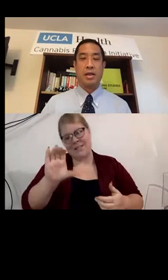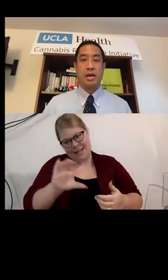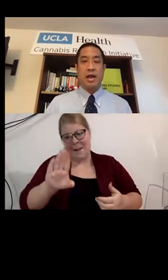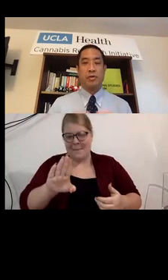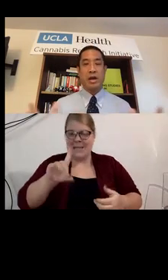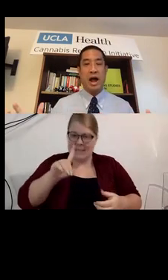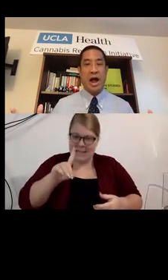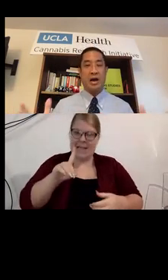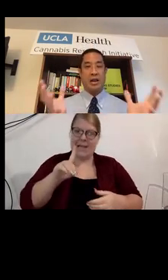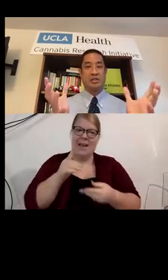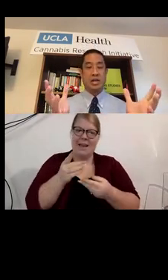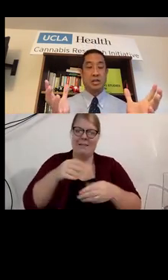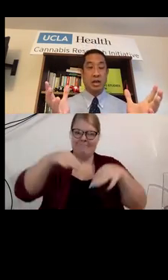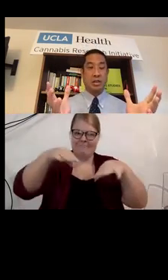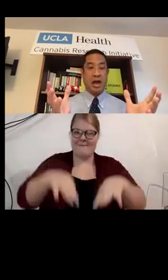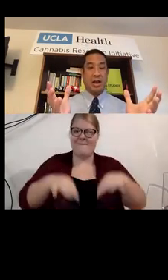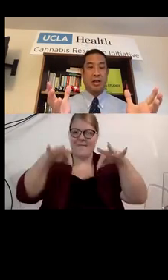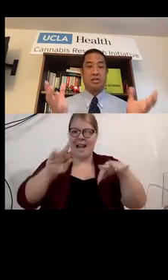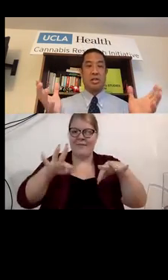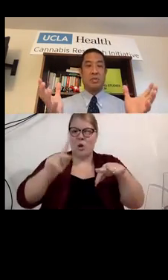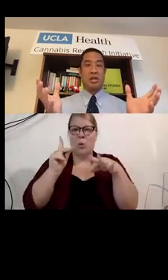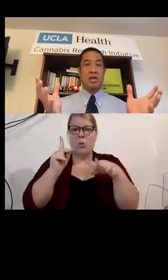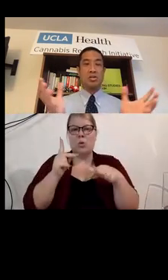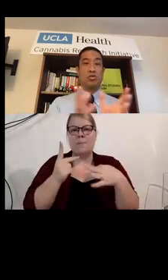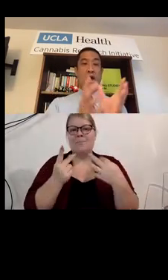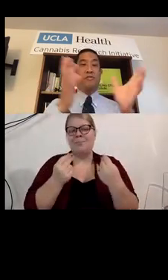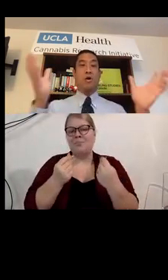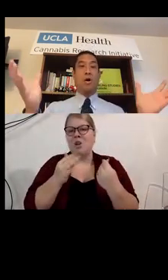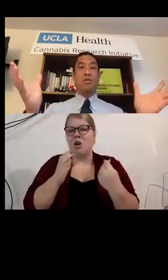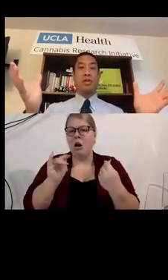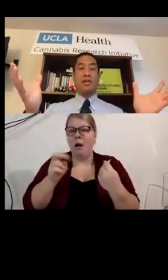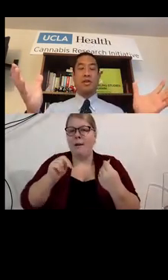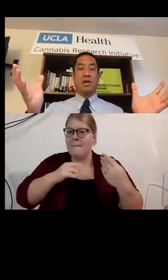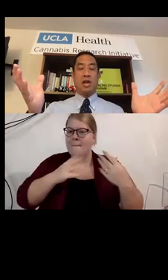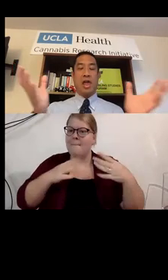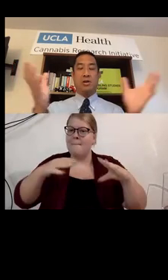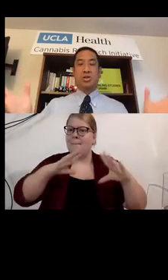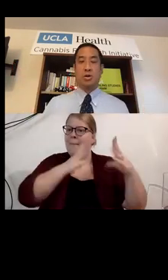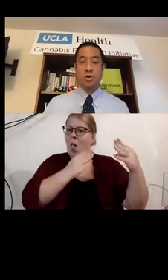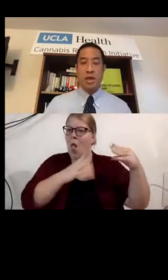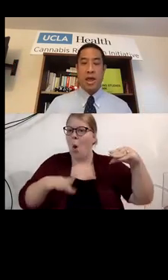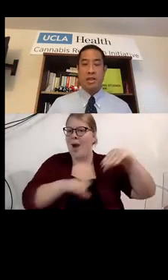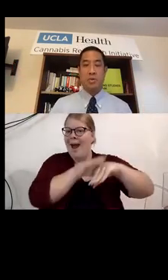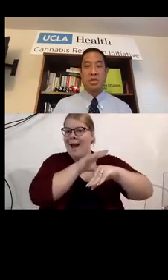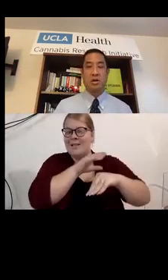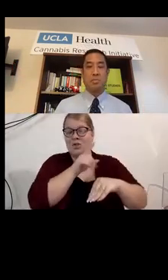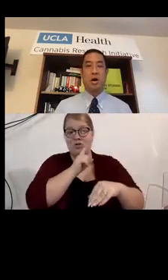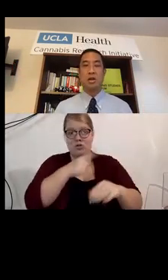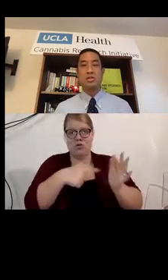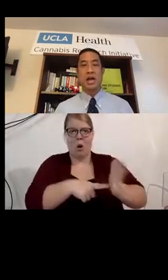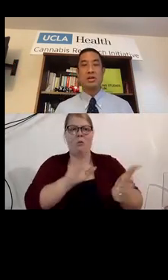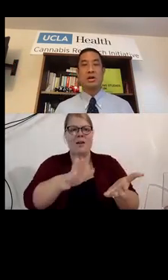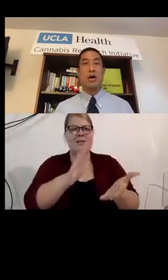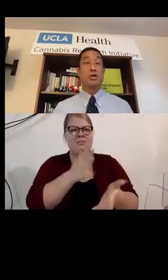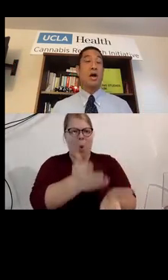Beyond. And really highlighting this idea that CBD is great for all that ails you, and they particularly marketed